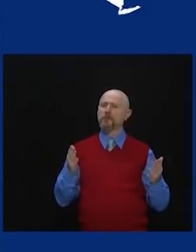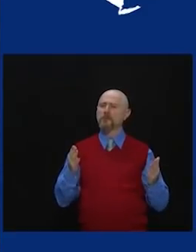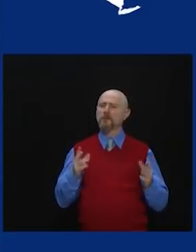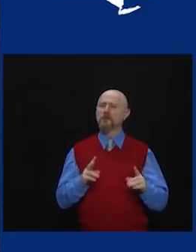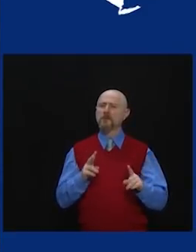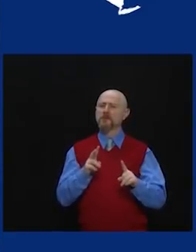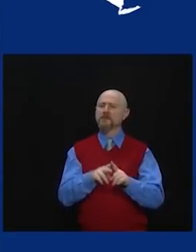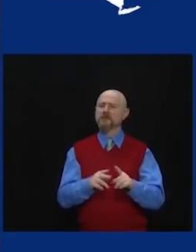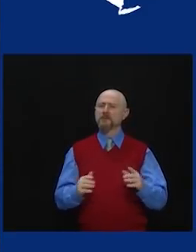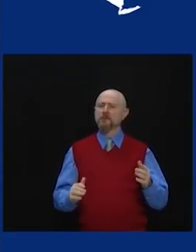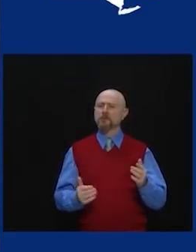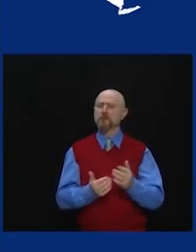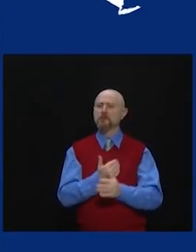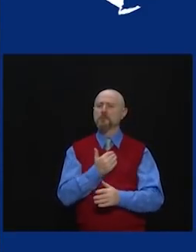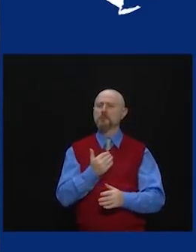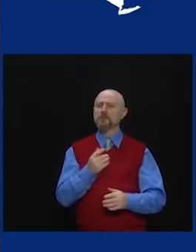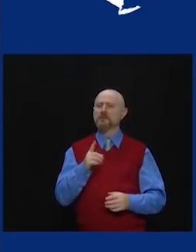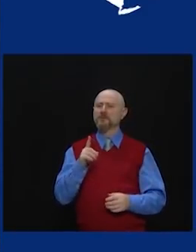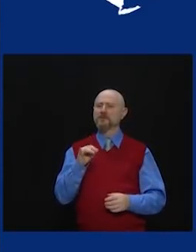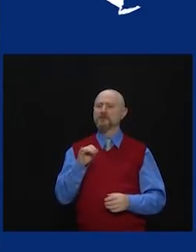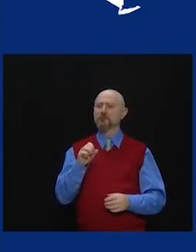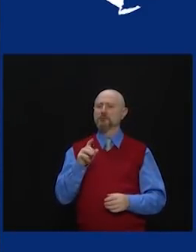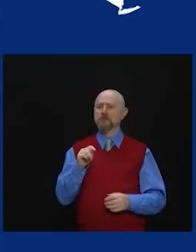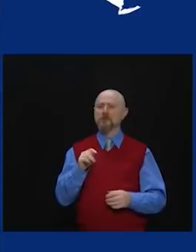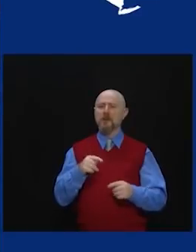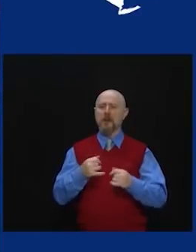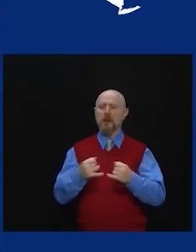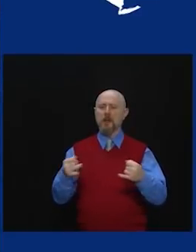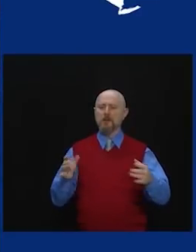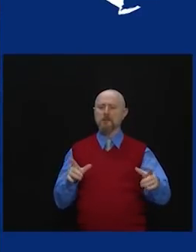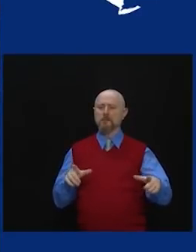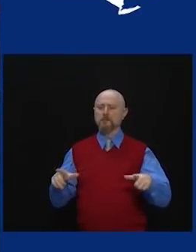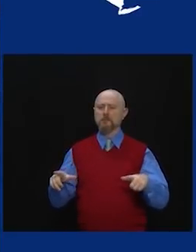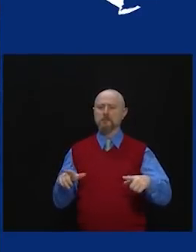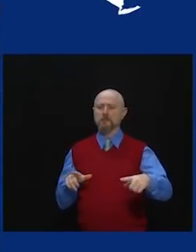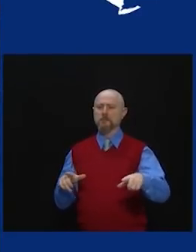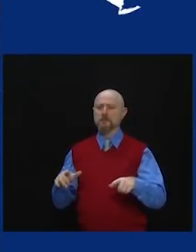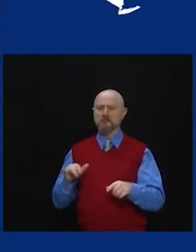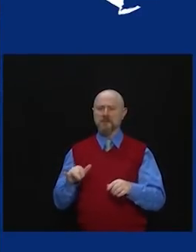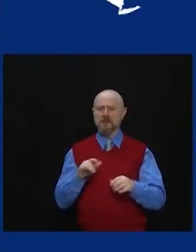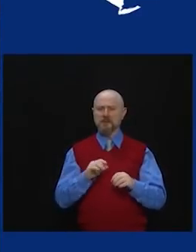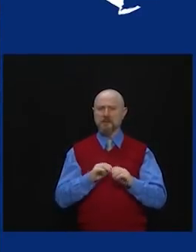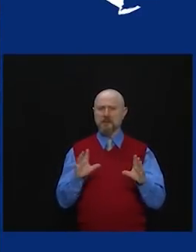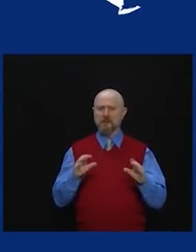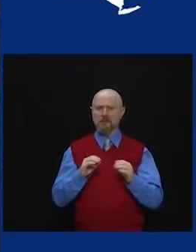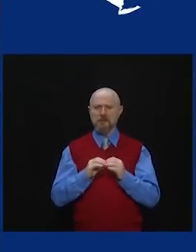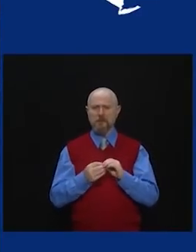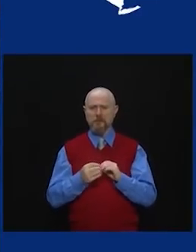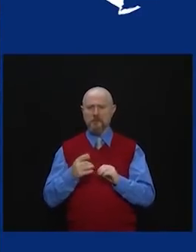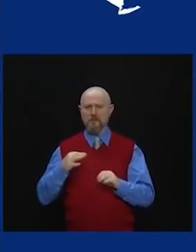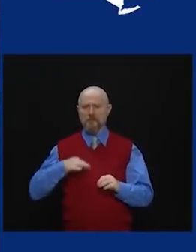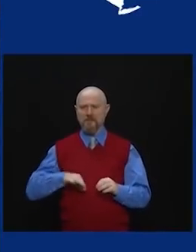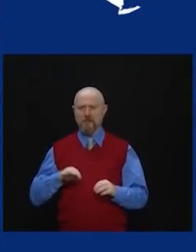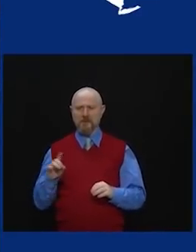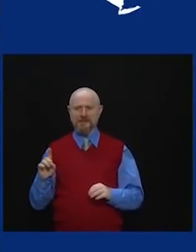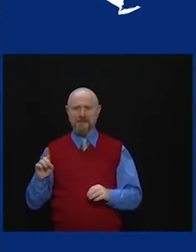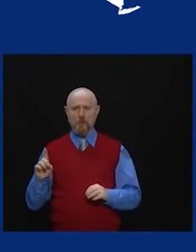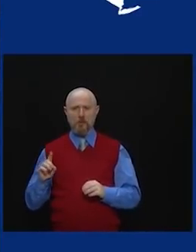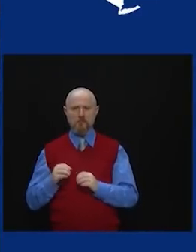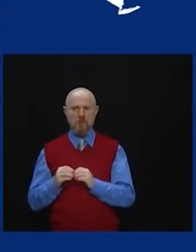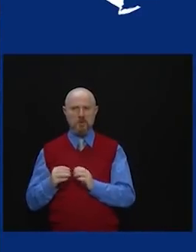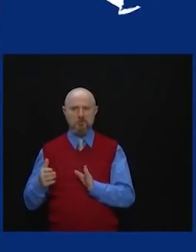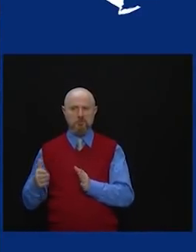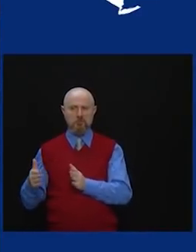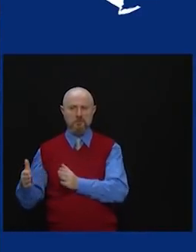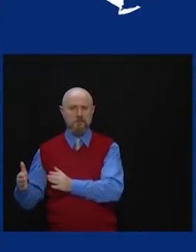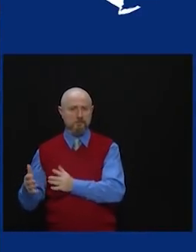gerrymandered to benefit Democrats? I'm going to have confidence in a system that was set up with the purpose